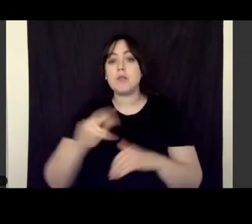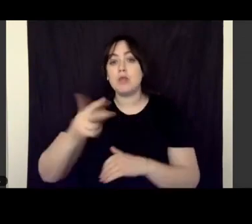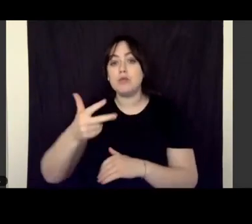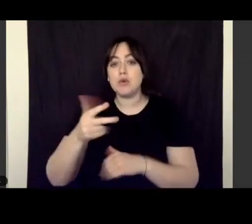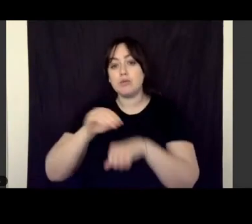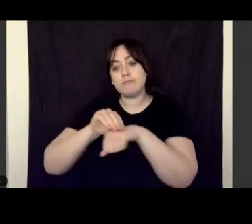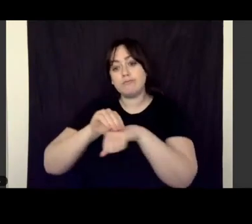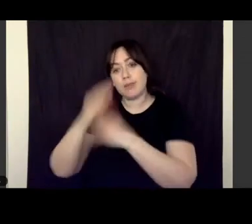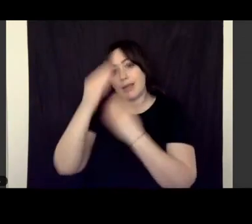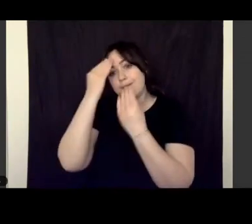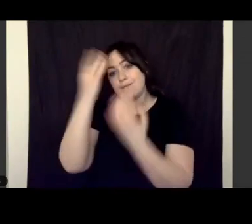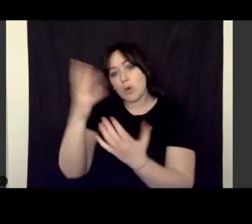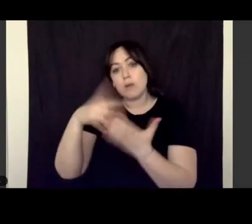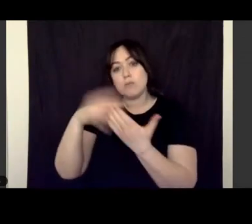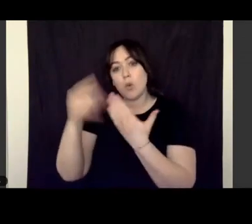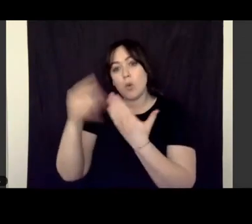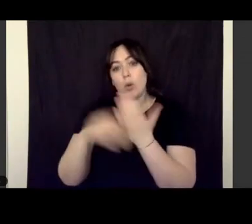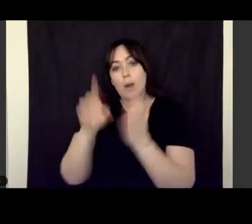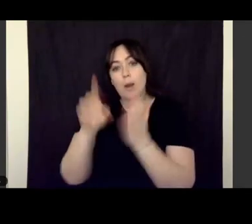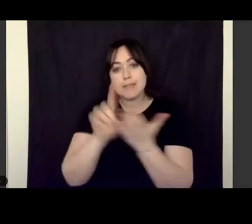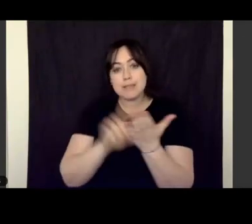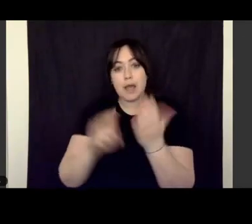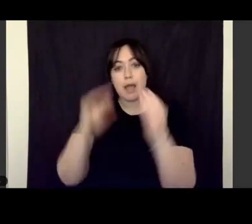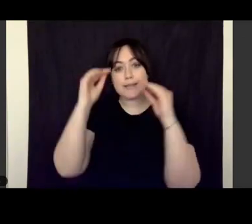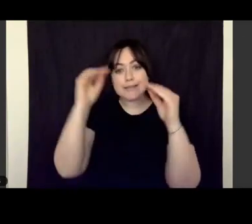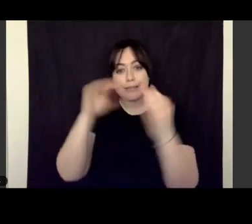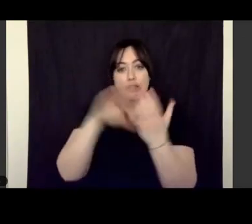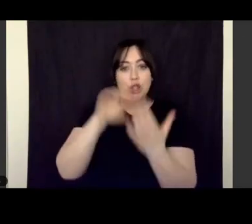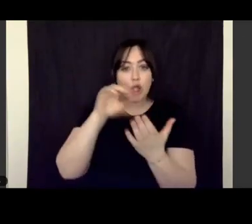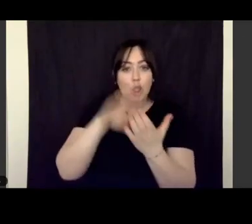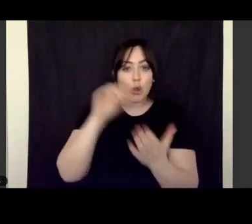program design, teaching and learning materials and pedagogic